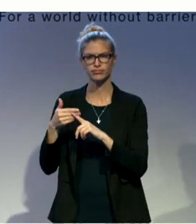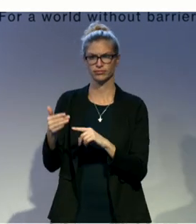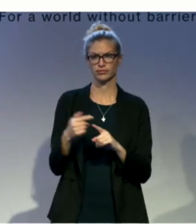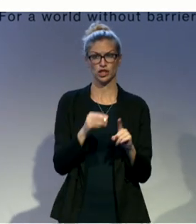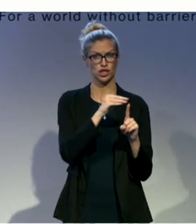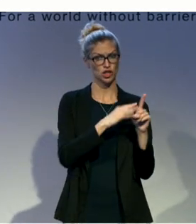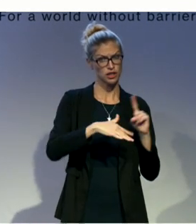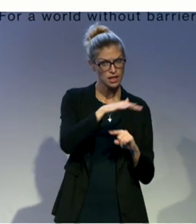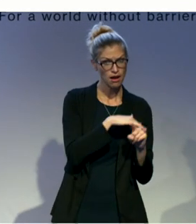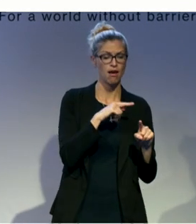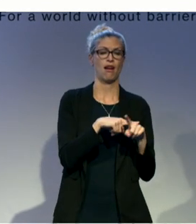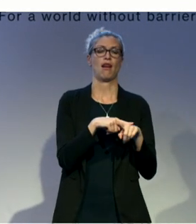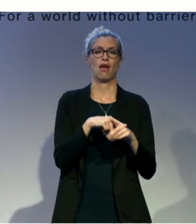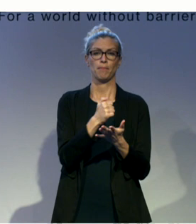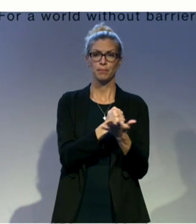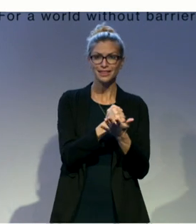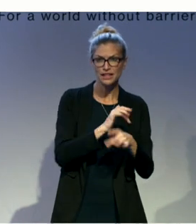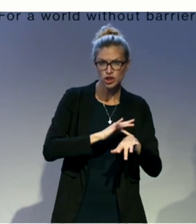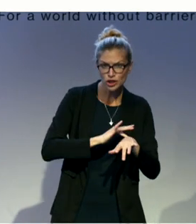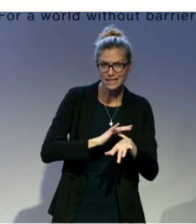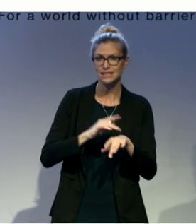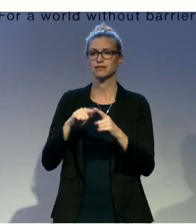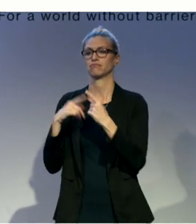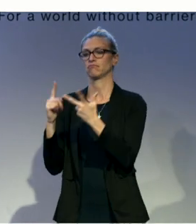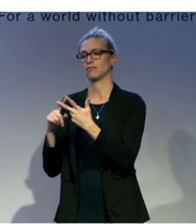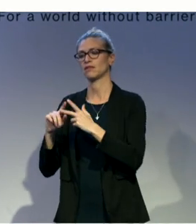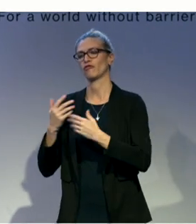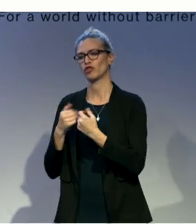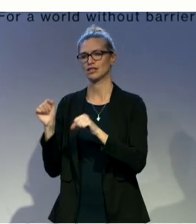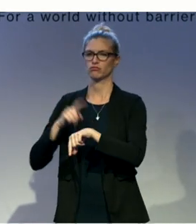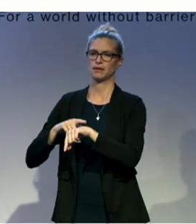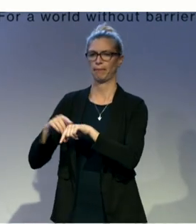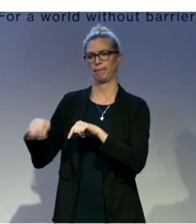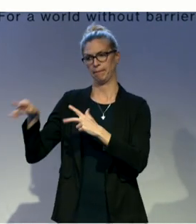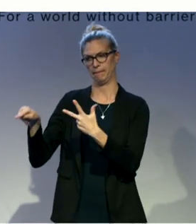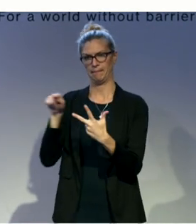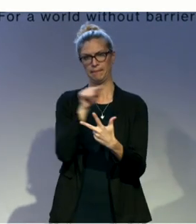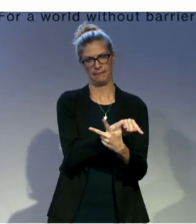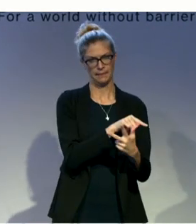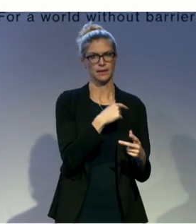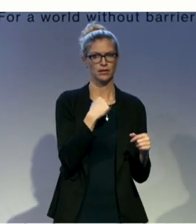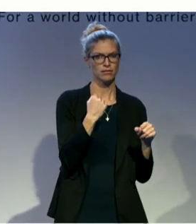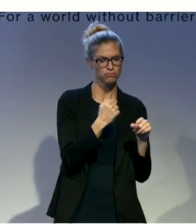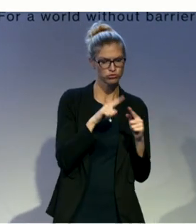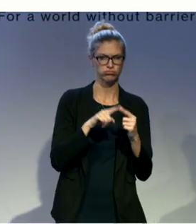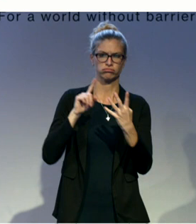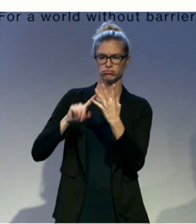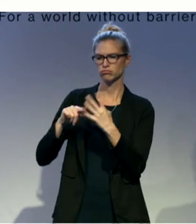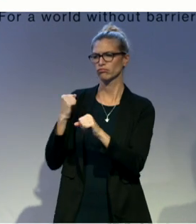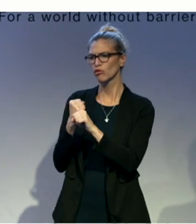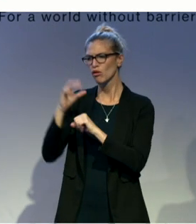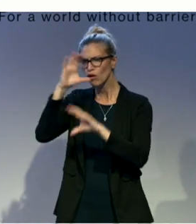care, free time activity, supported employment. It operates along